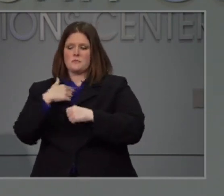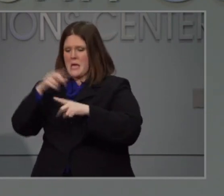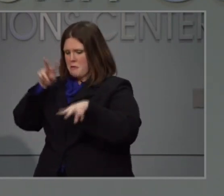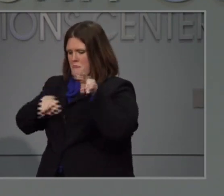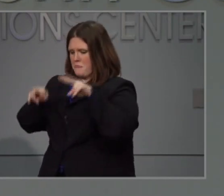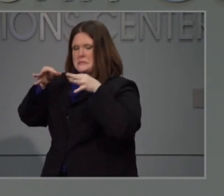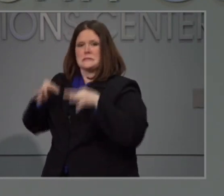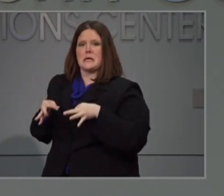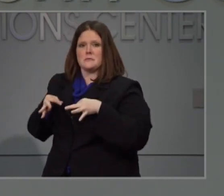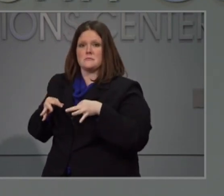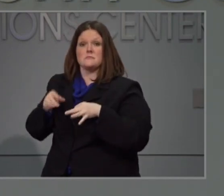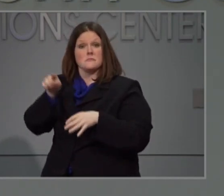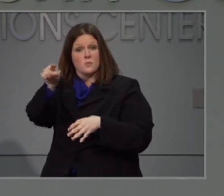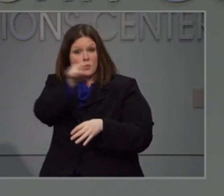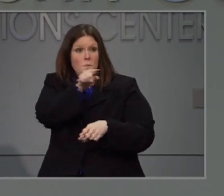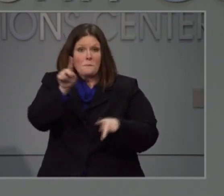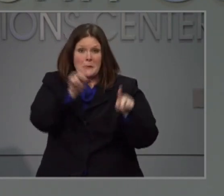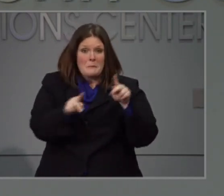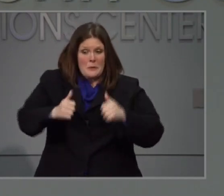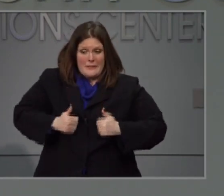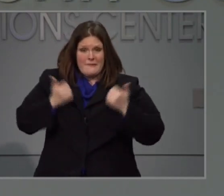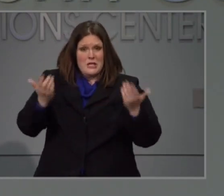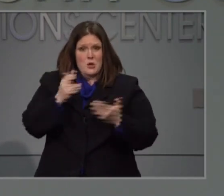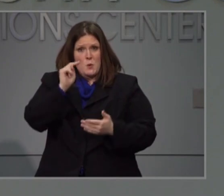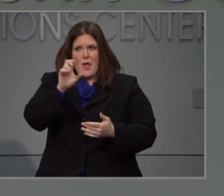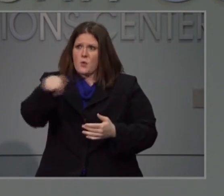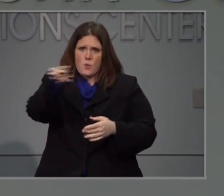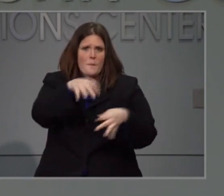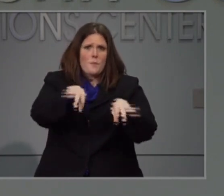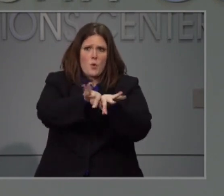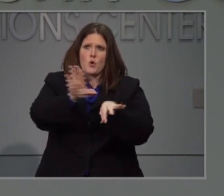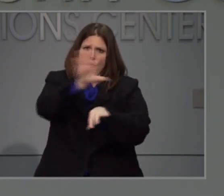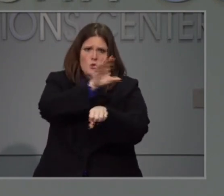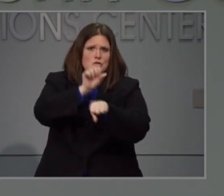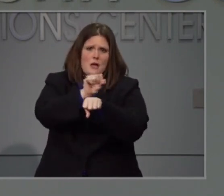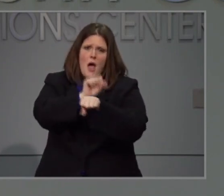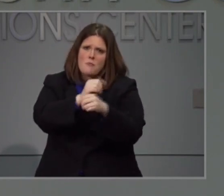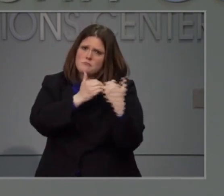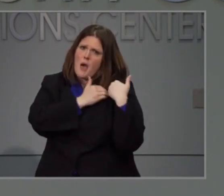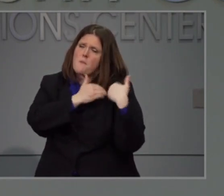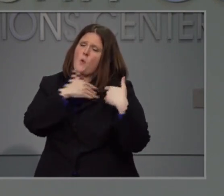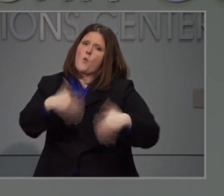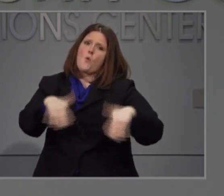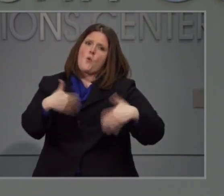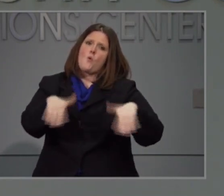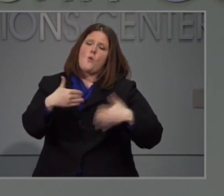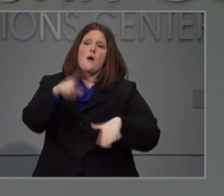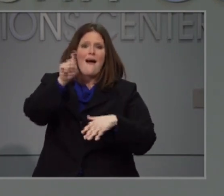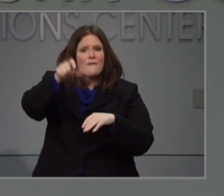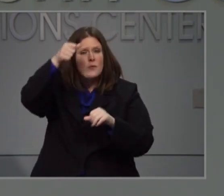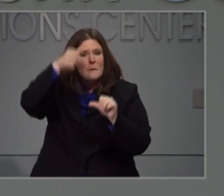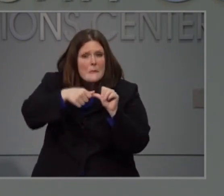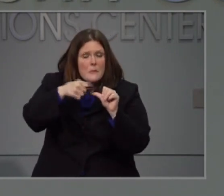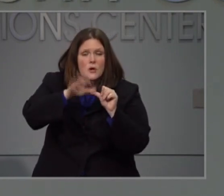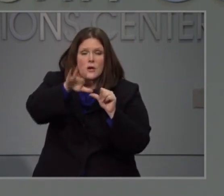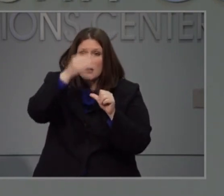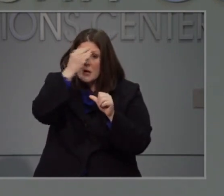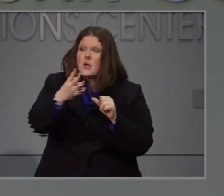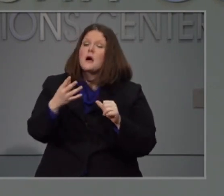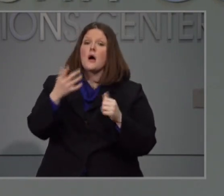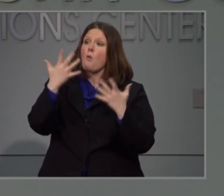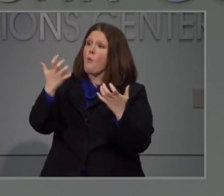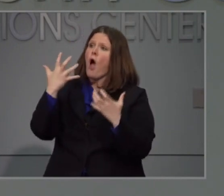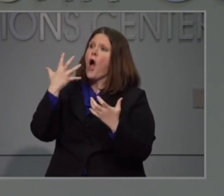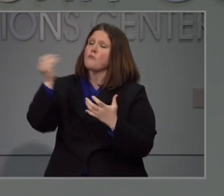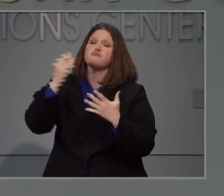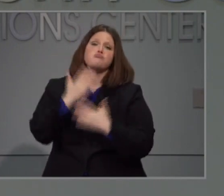significant role in this. As we ease restrictions, people still have to have it in their mind that, yeah, I want to go out